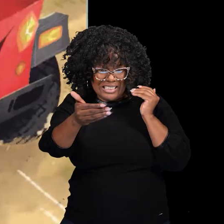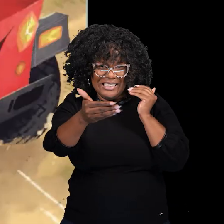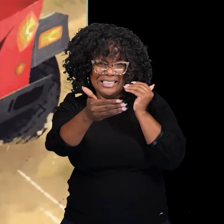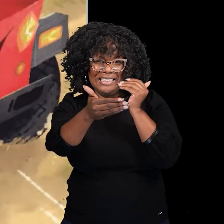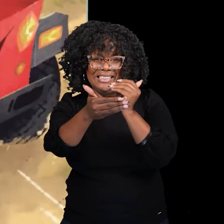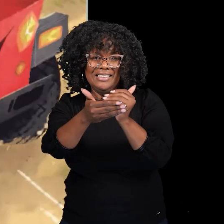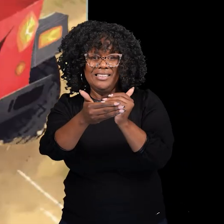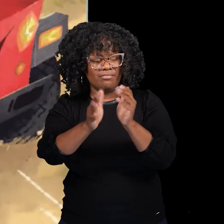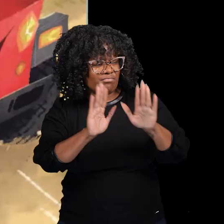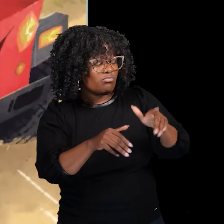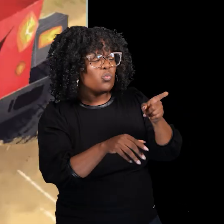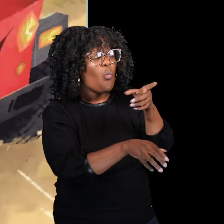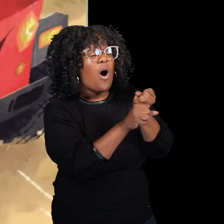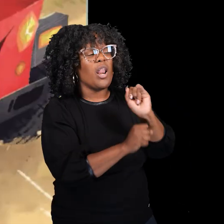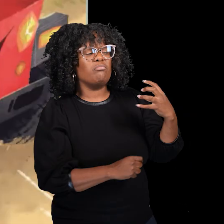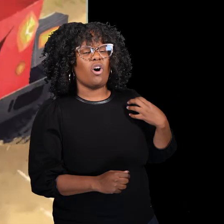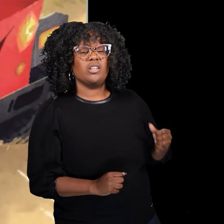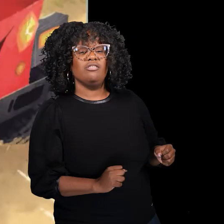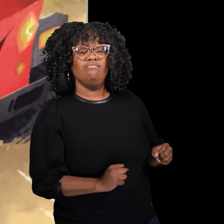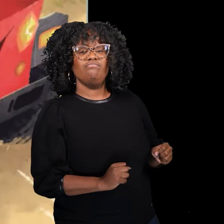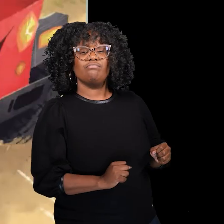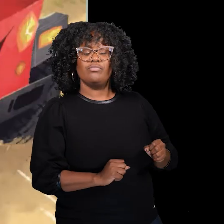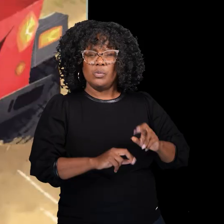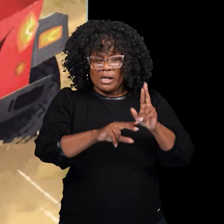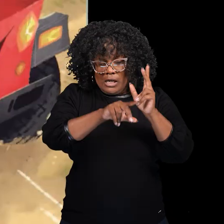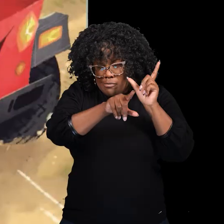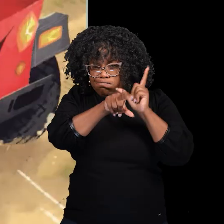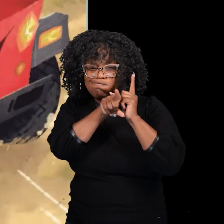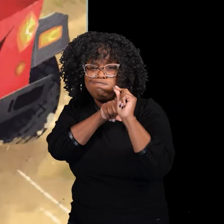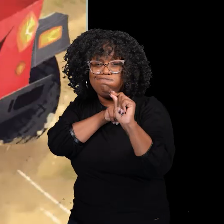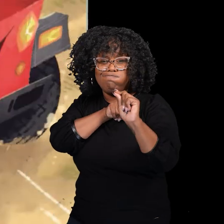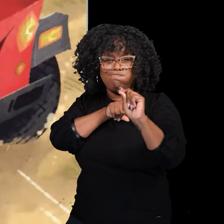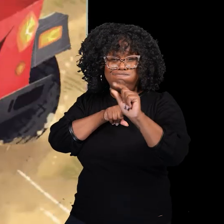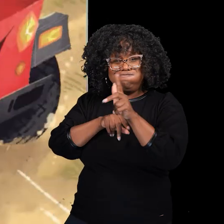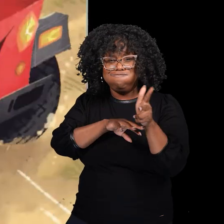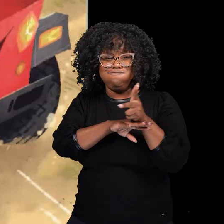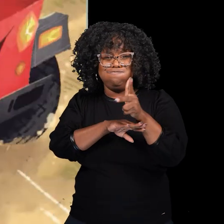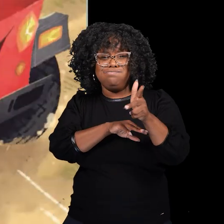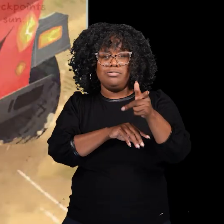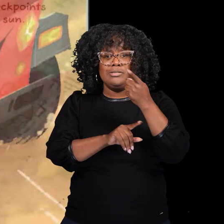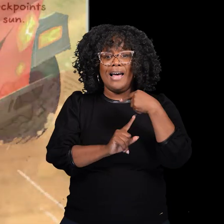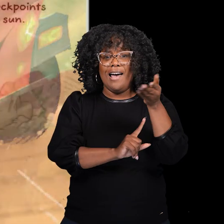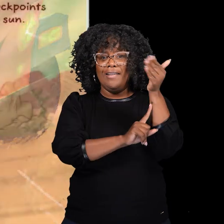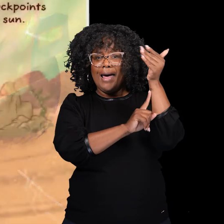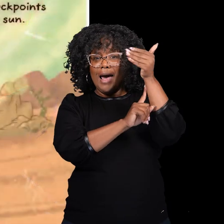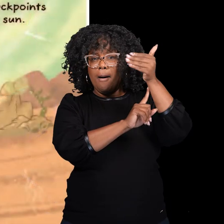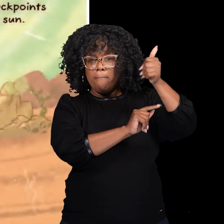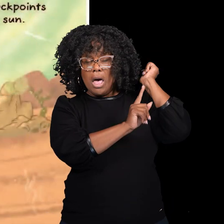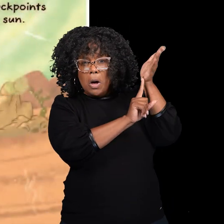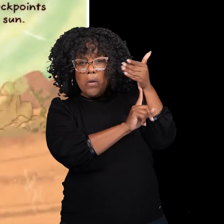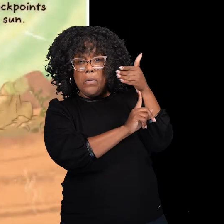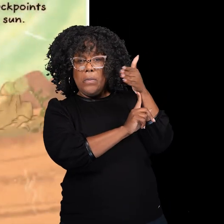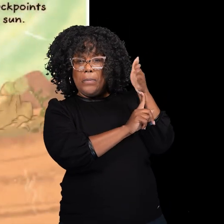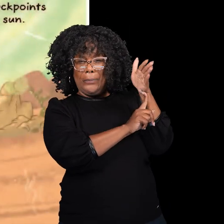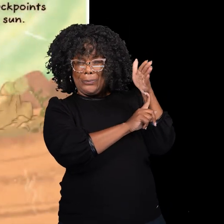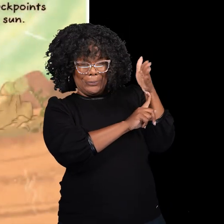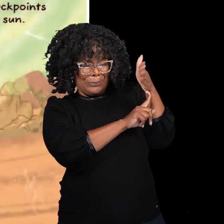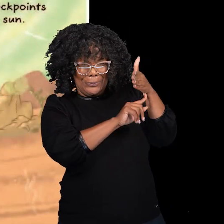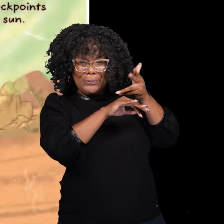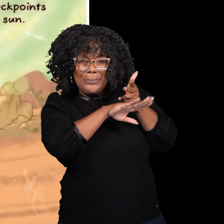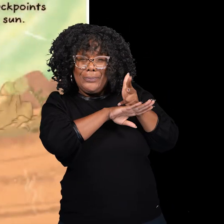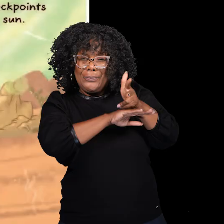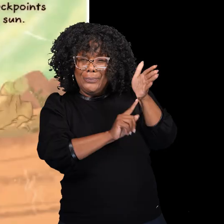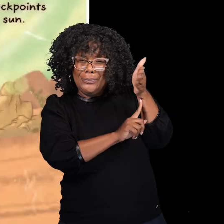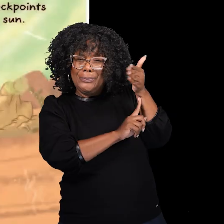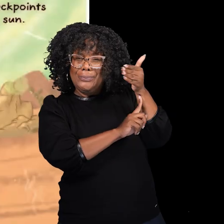should get us in range. You've got it, boss. Ruby speeds away. The red flag attached to the back of the red truck